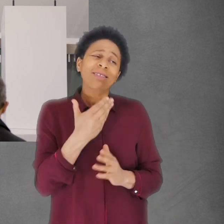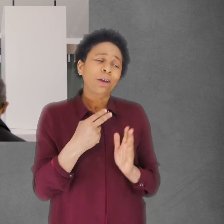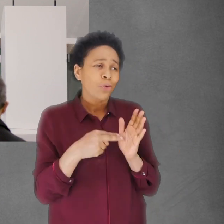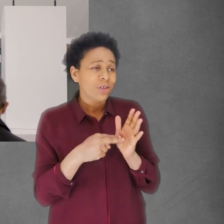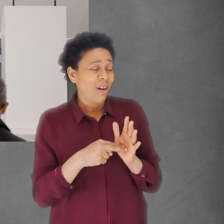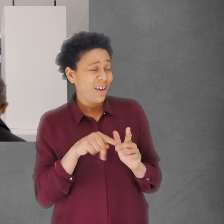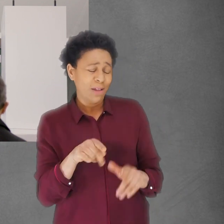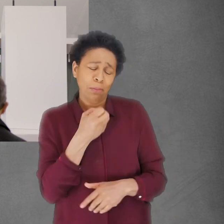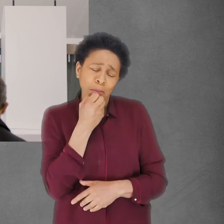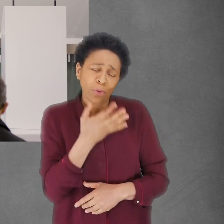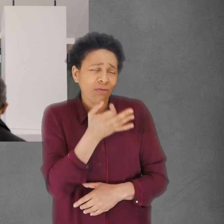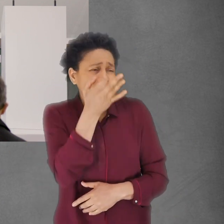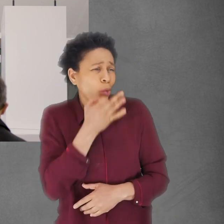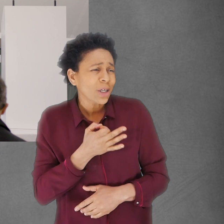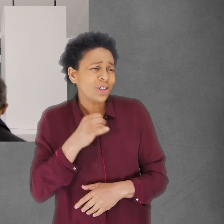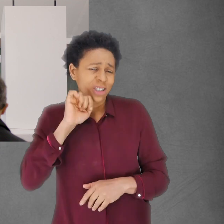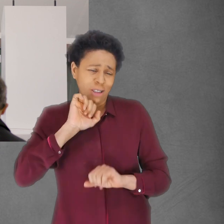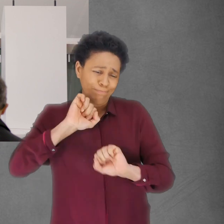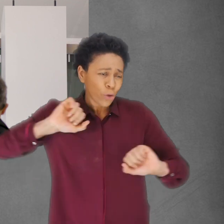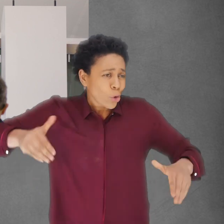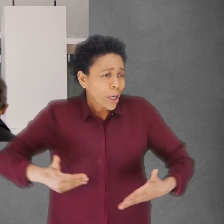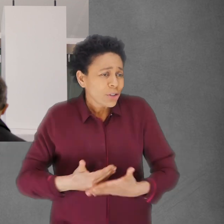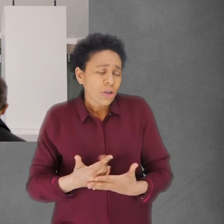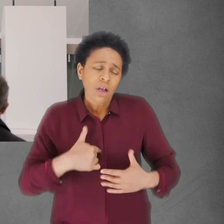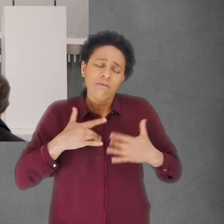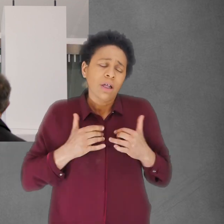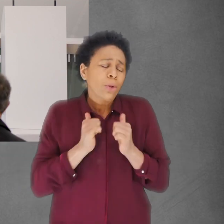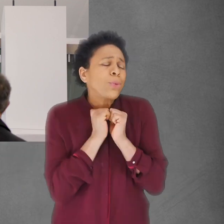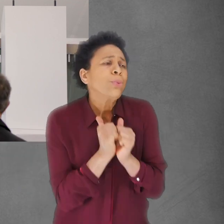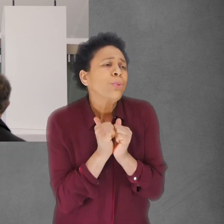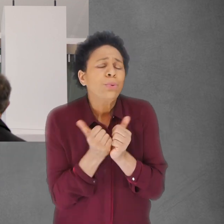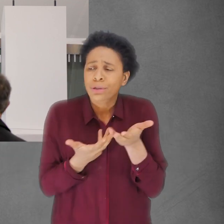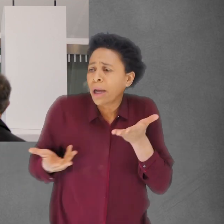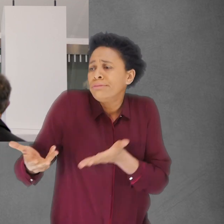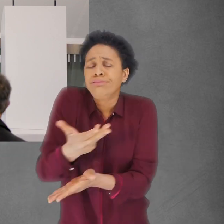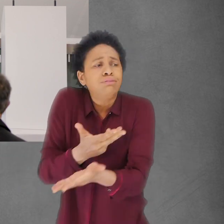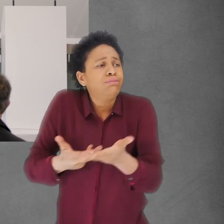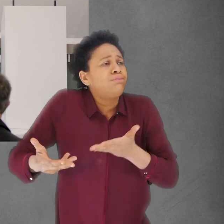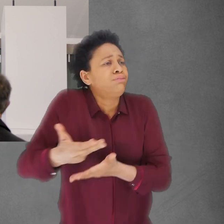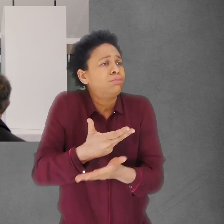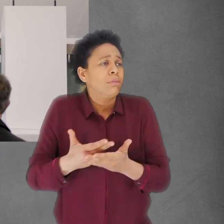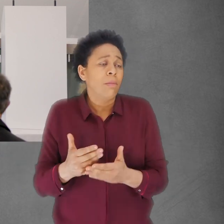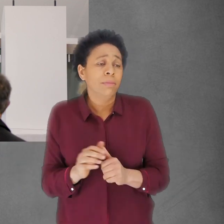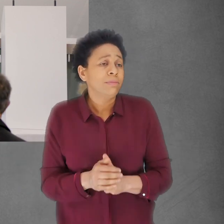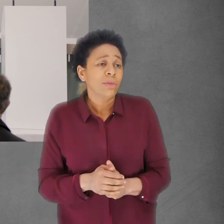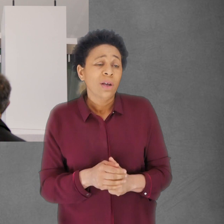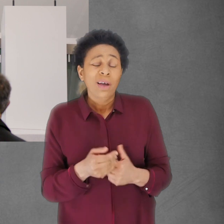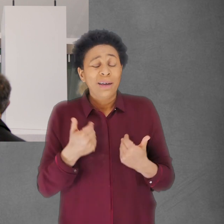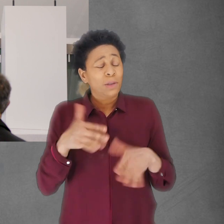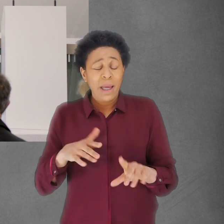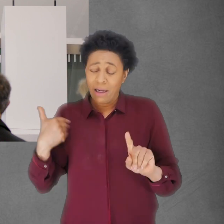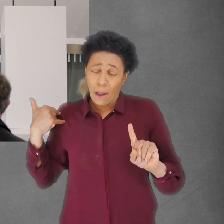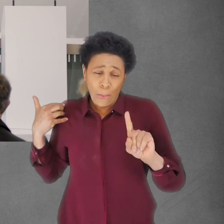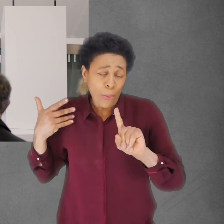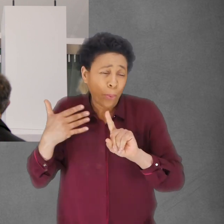and to your practice? Thanks so much, Natalia, for this question and this beautiful introduction. Also, it's my honor to be speaking